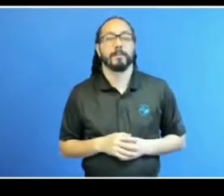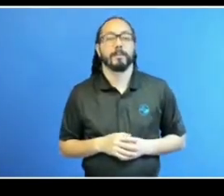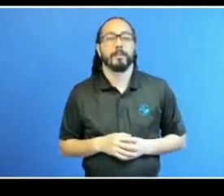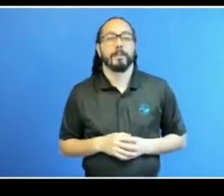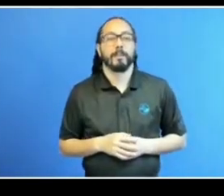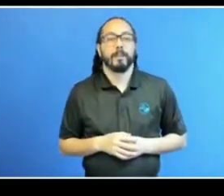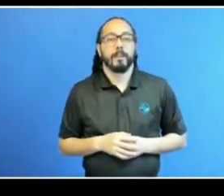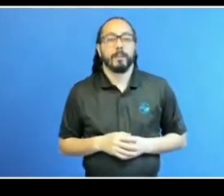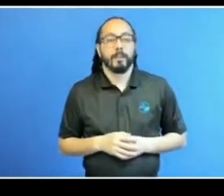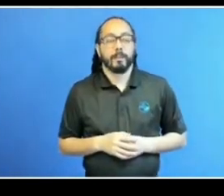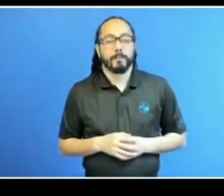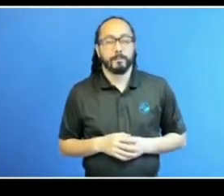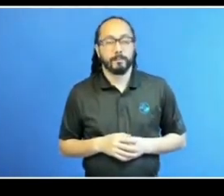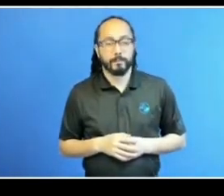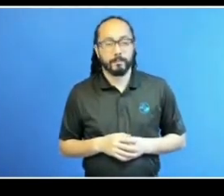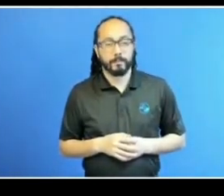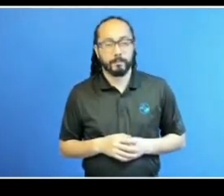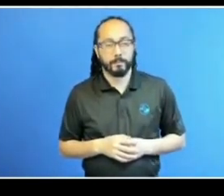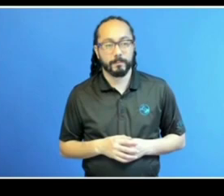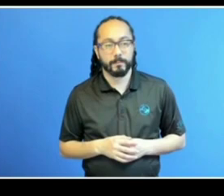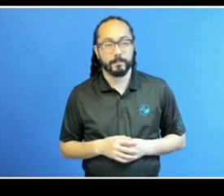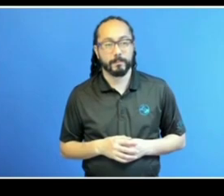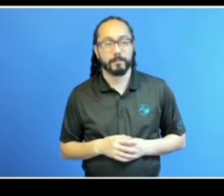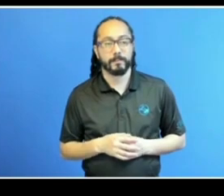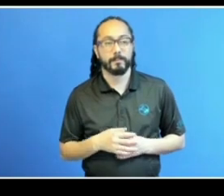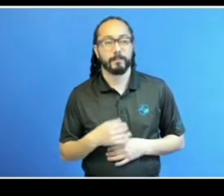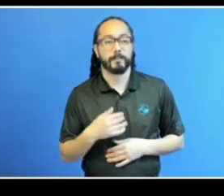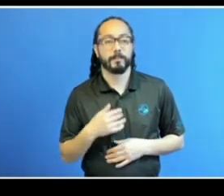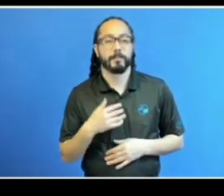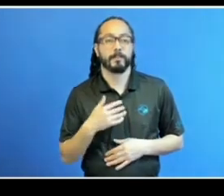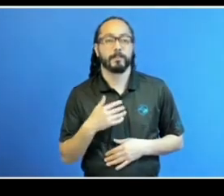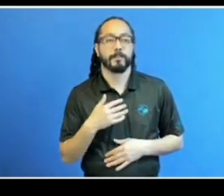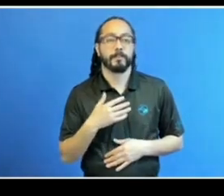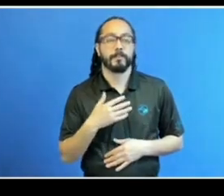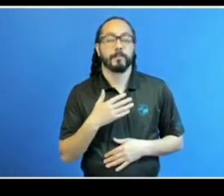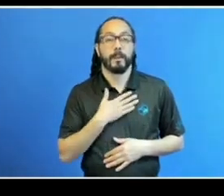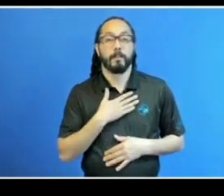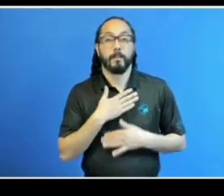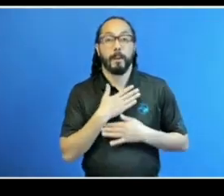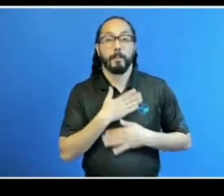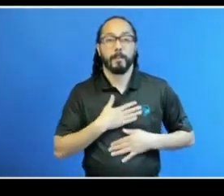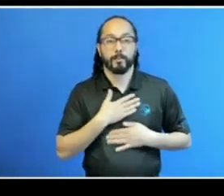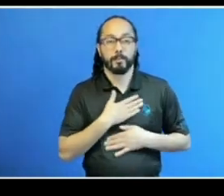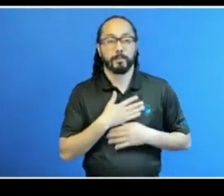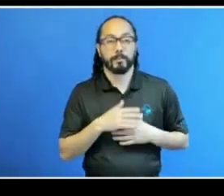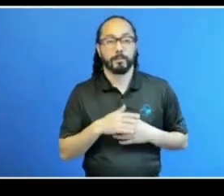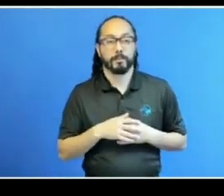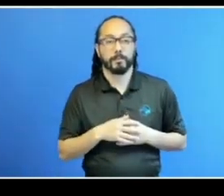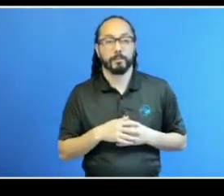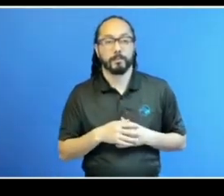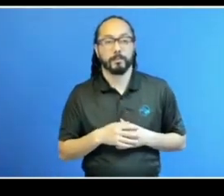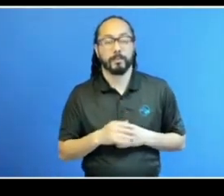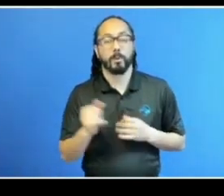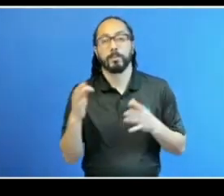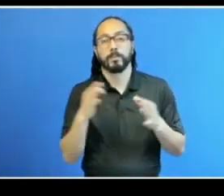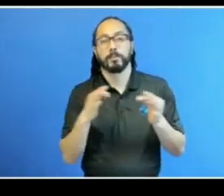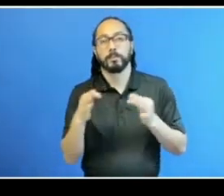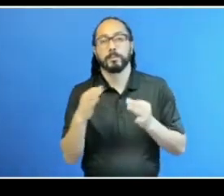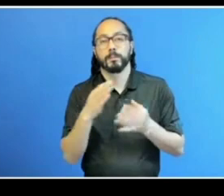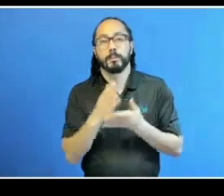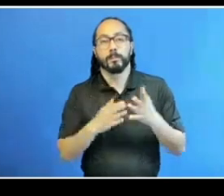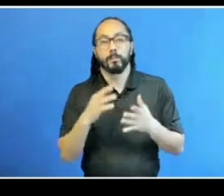pleasure. Thank you so much. So now we're just for people still on the call, we're gonna just talk about some resources that we have